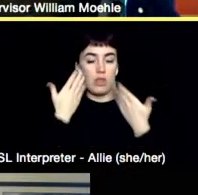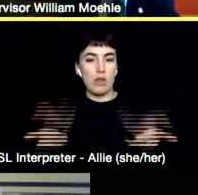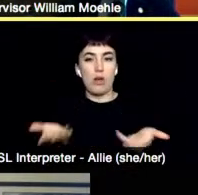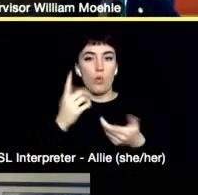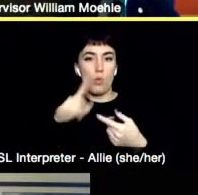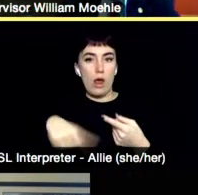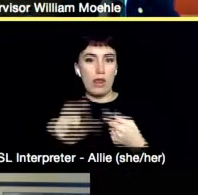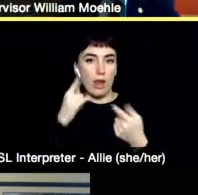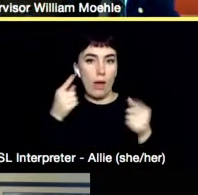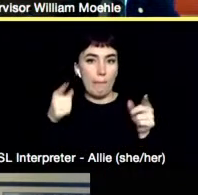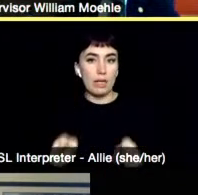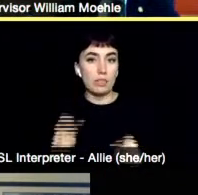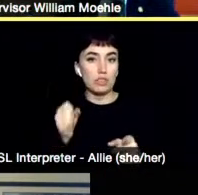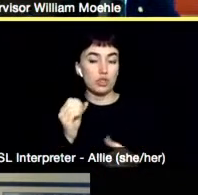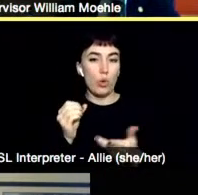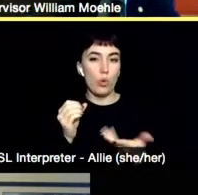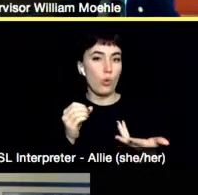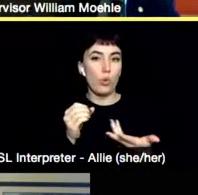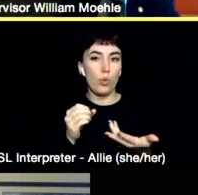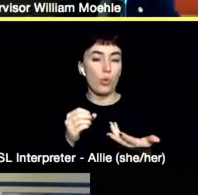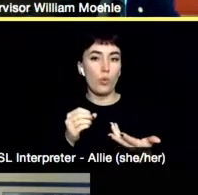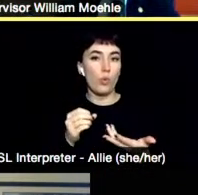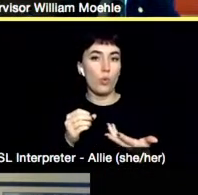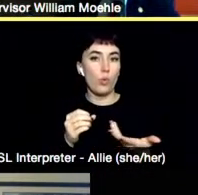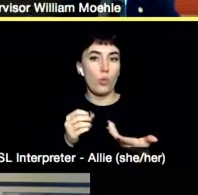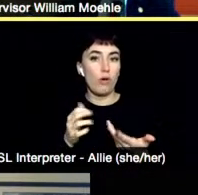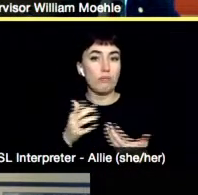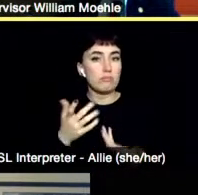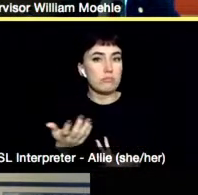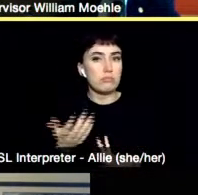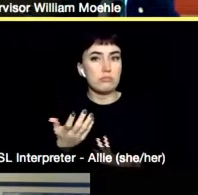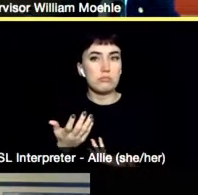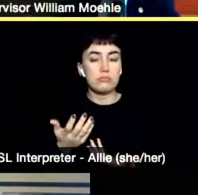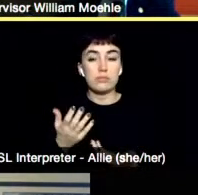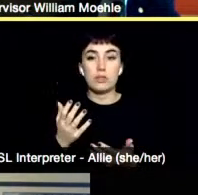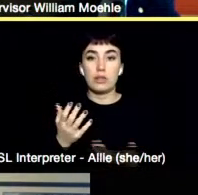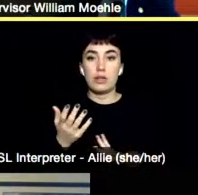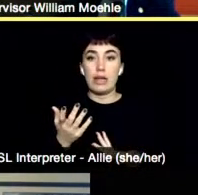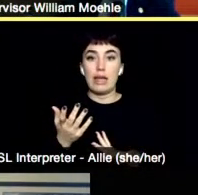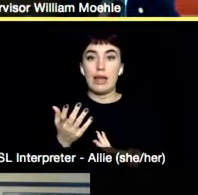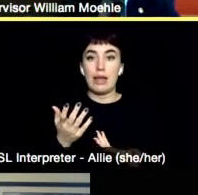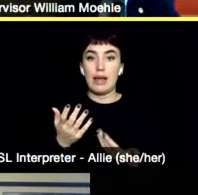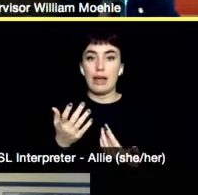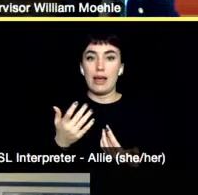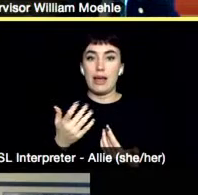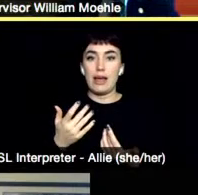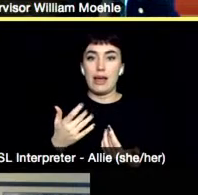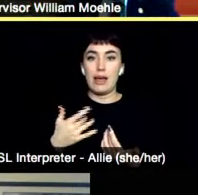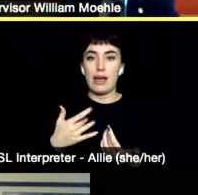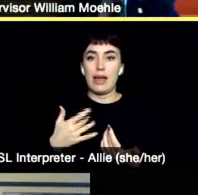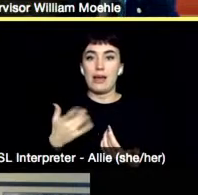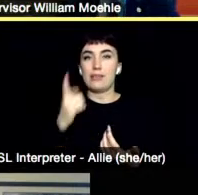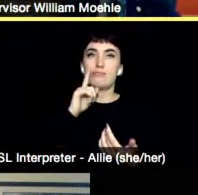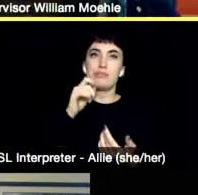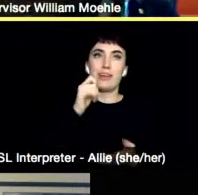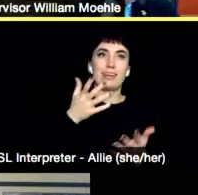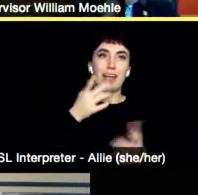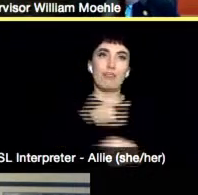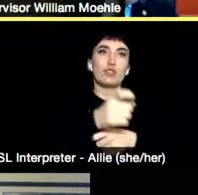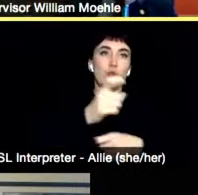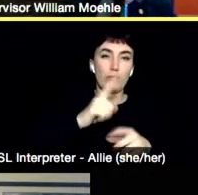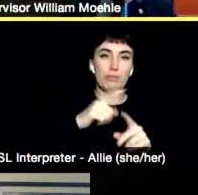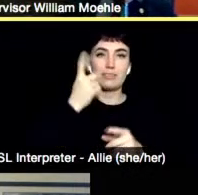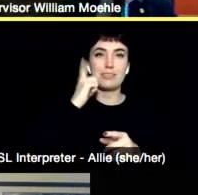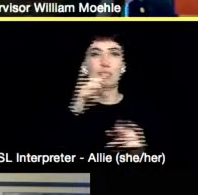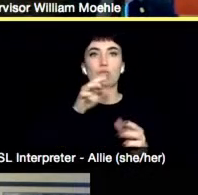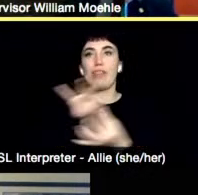be done. So I do, no pun intended, I do feel like I'm shooting in the dark here a little bit.